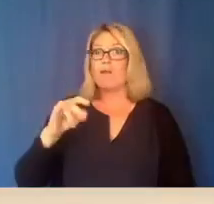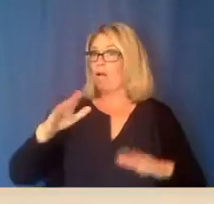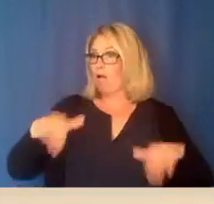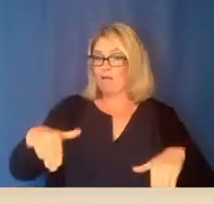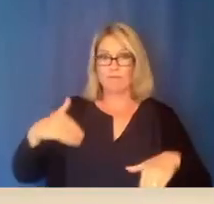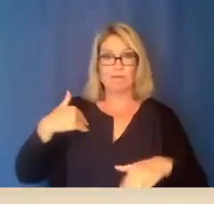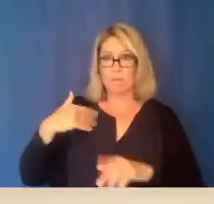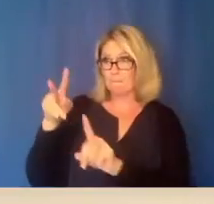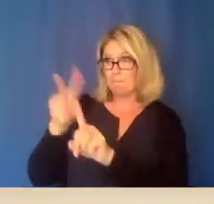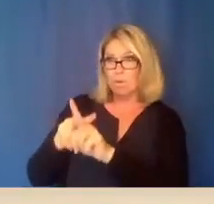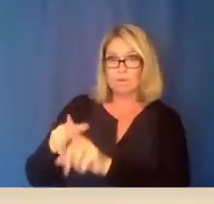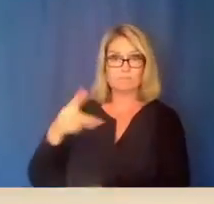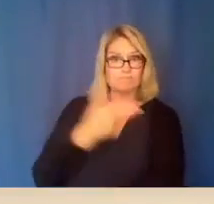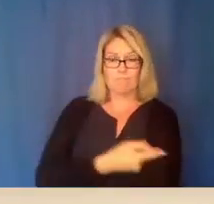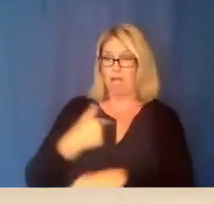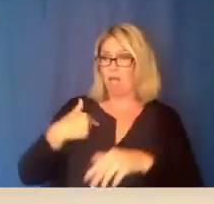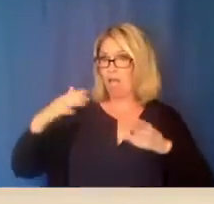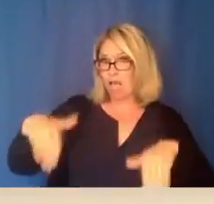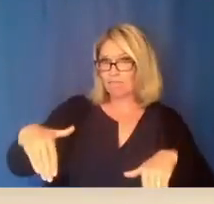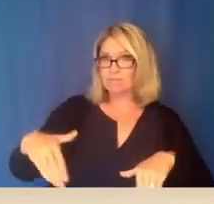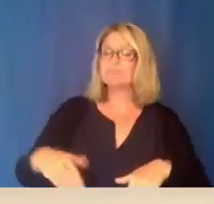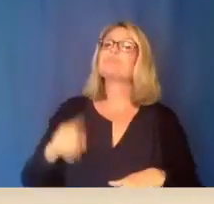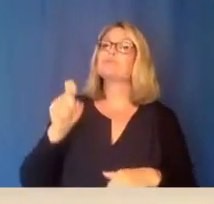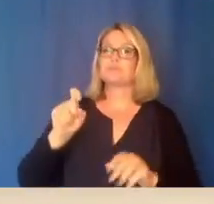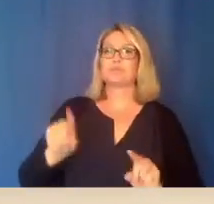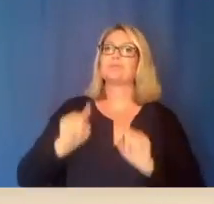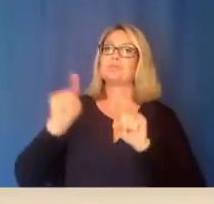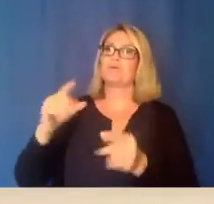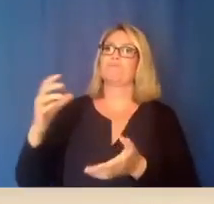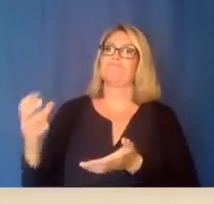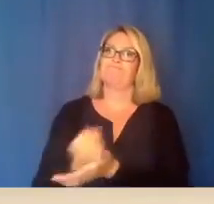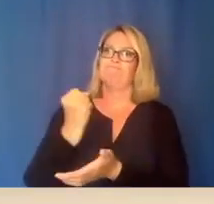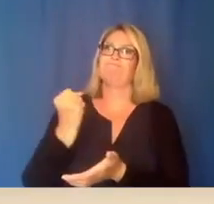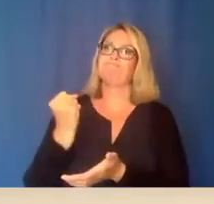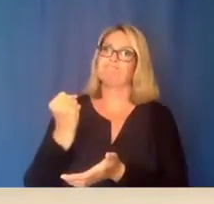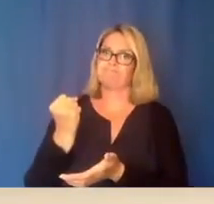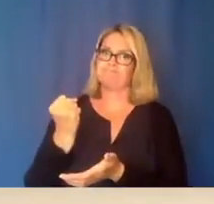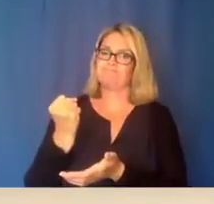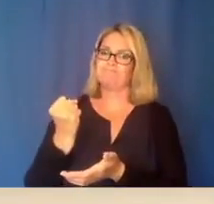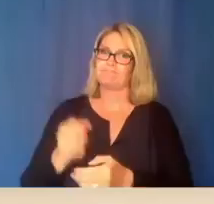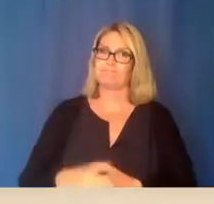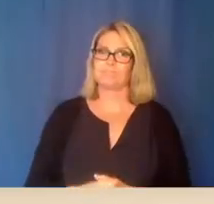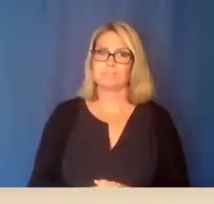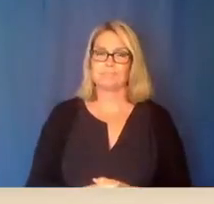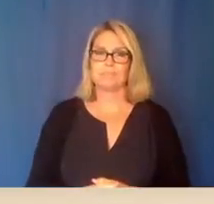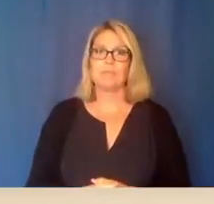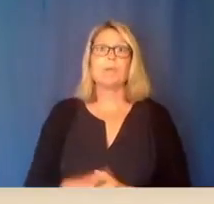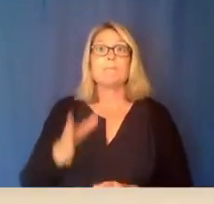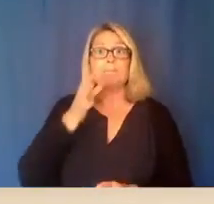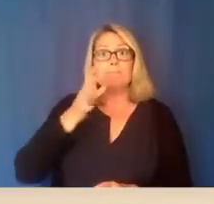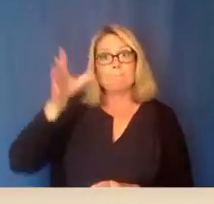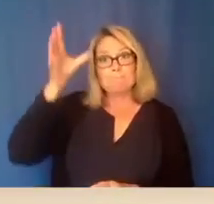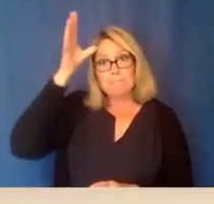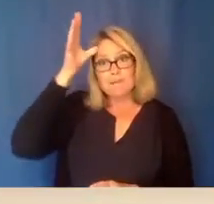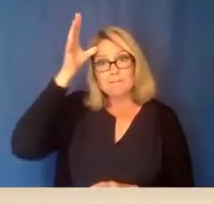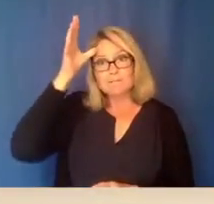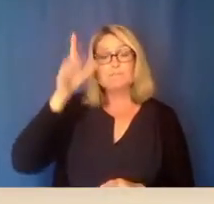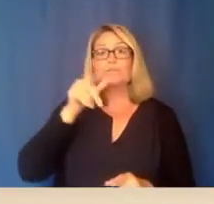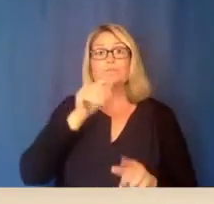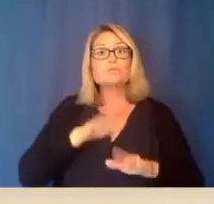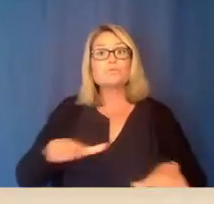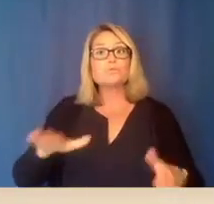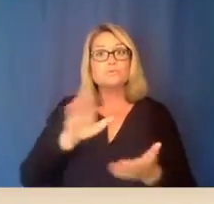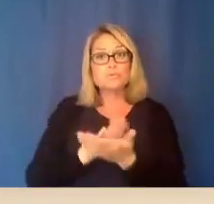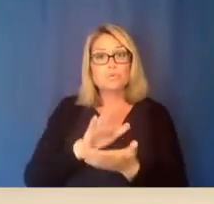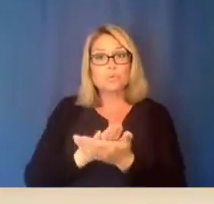dose of vaccine should make an appointment as soon as possible. And note for parents of school children who